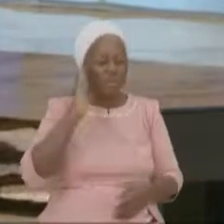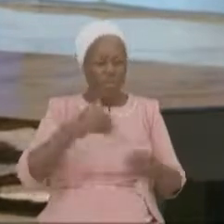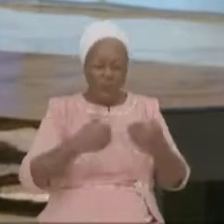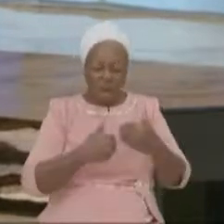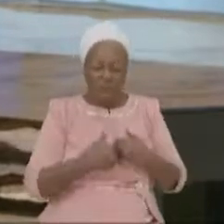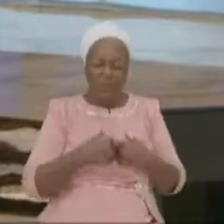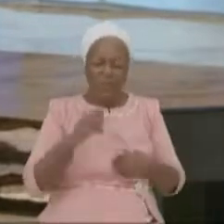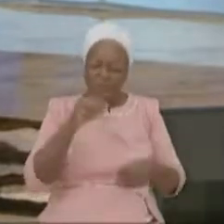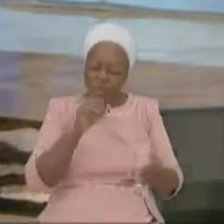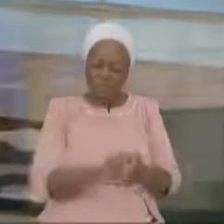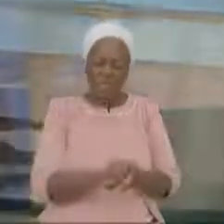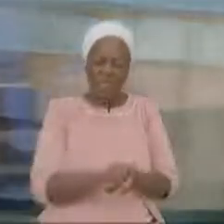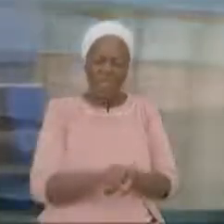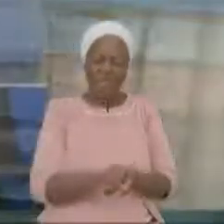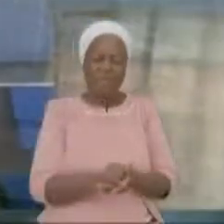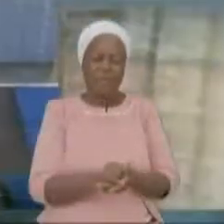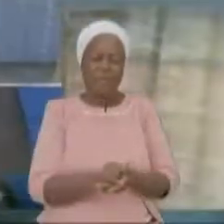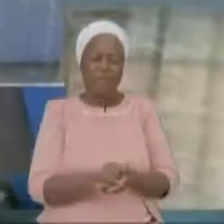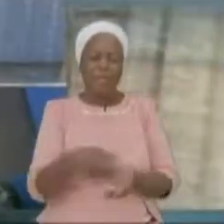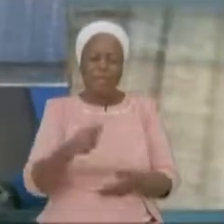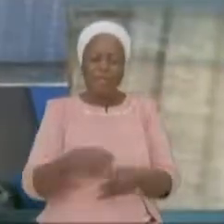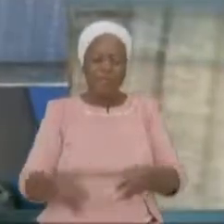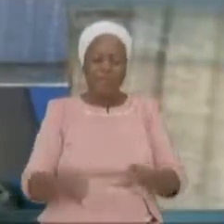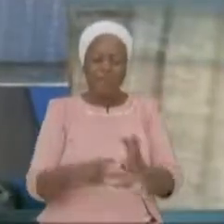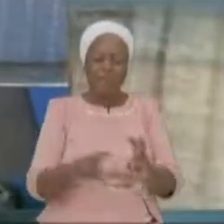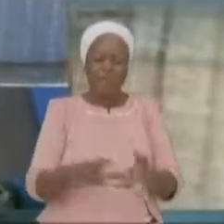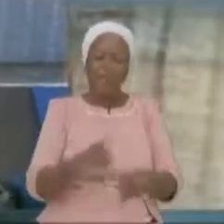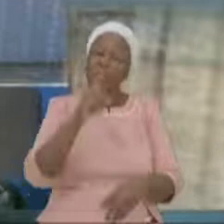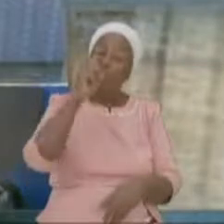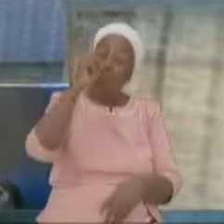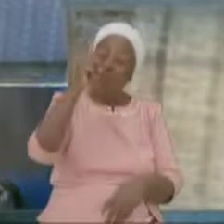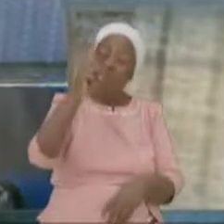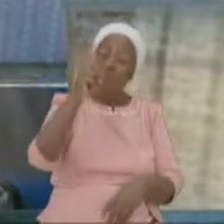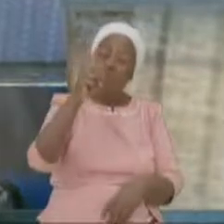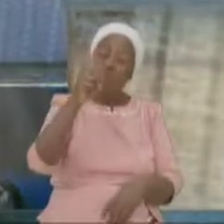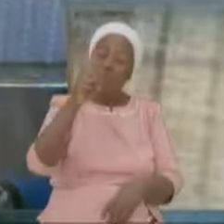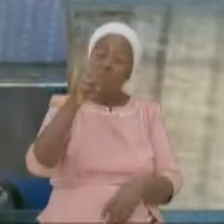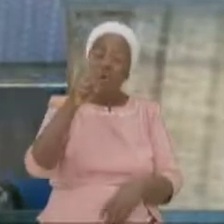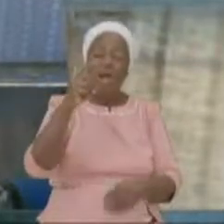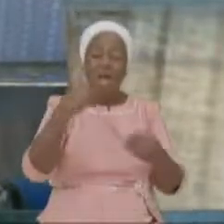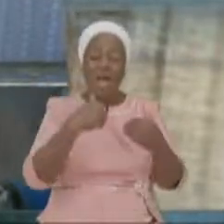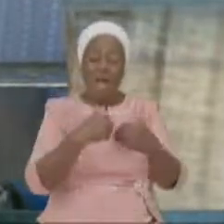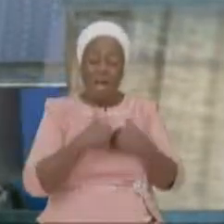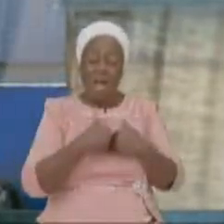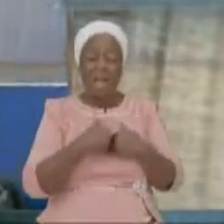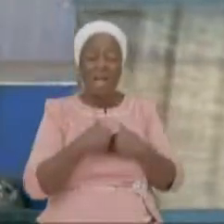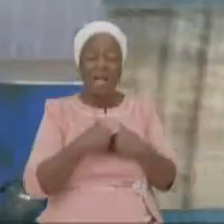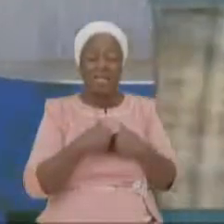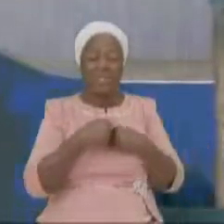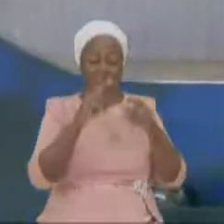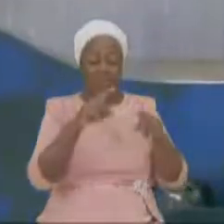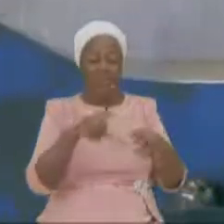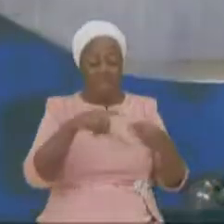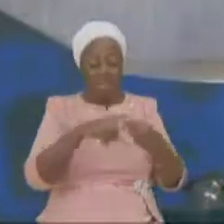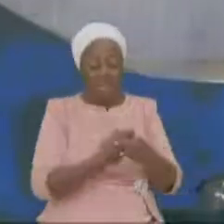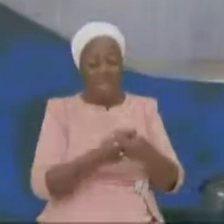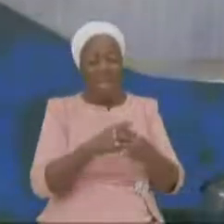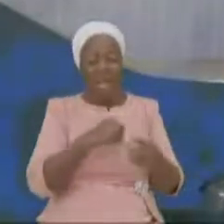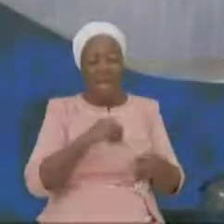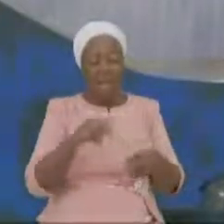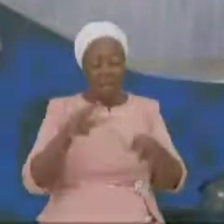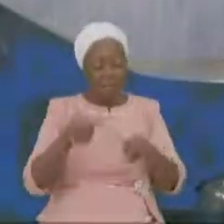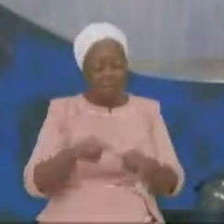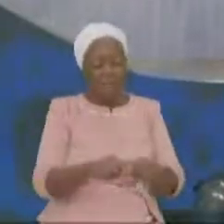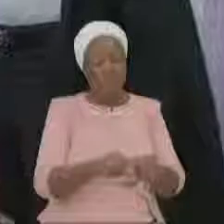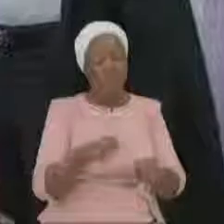so that the way you have ordained will move on until